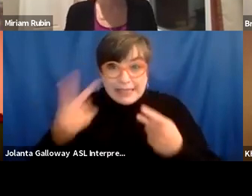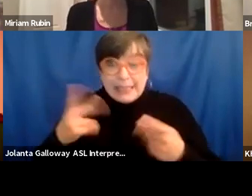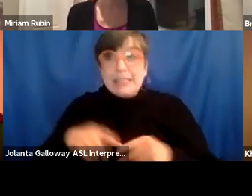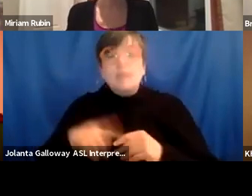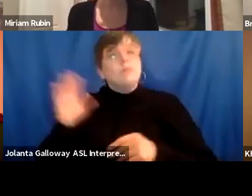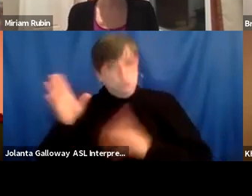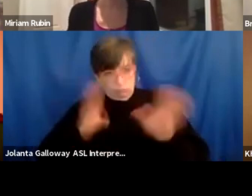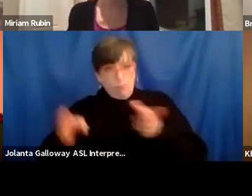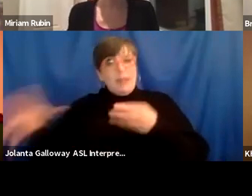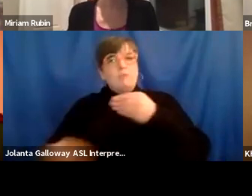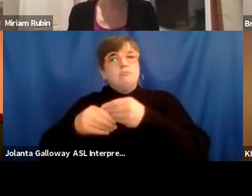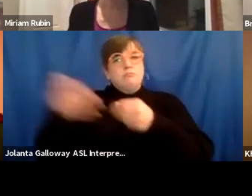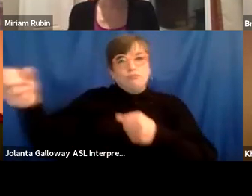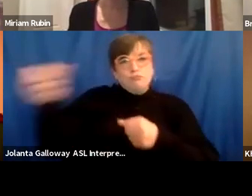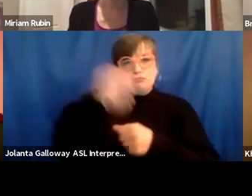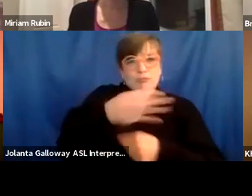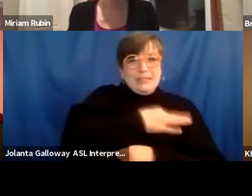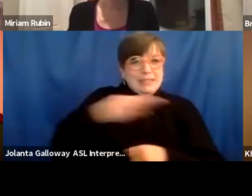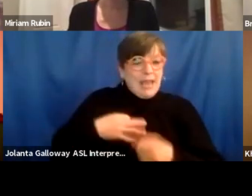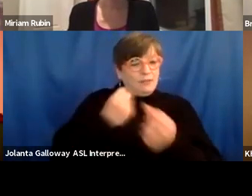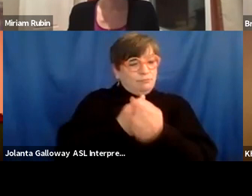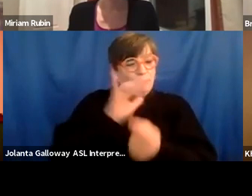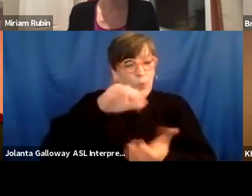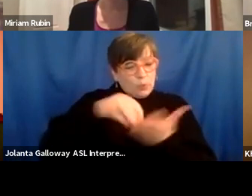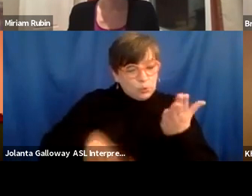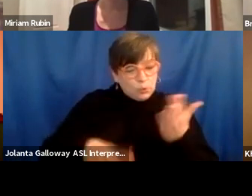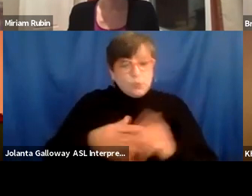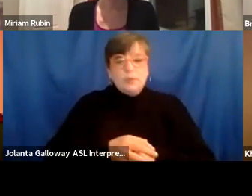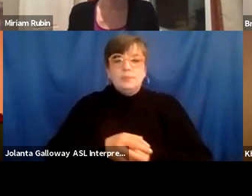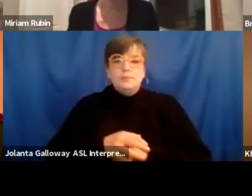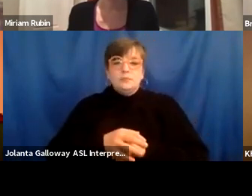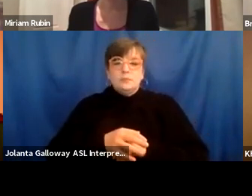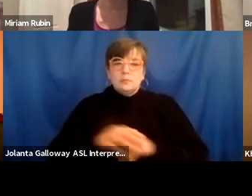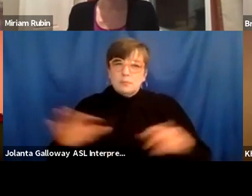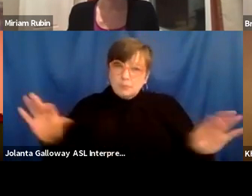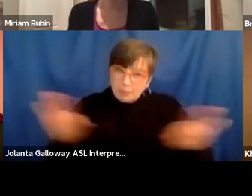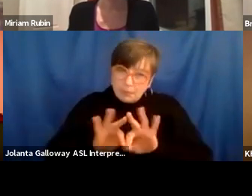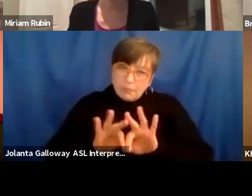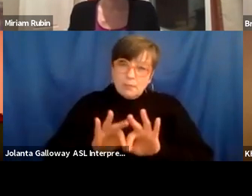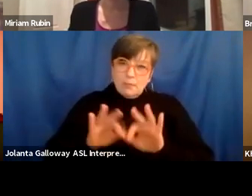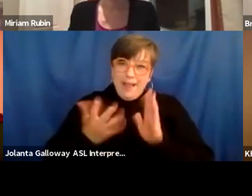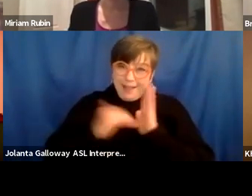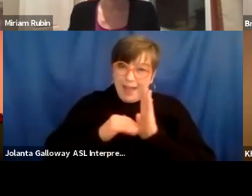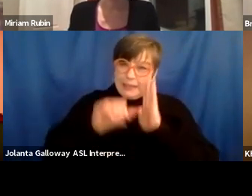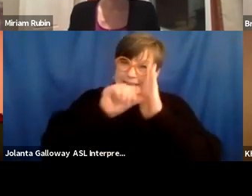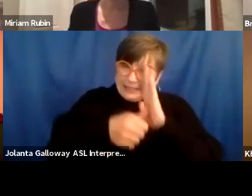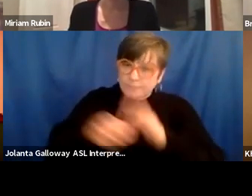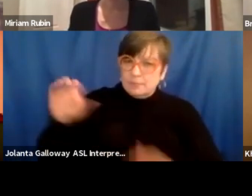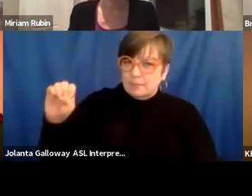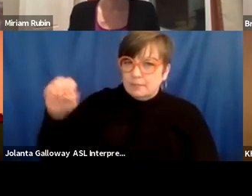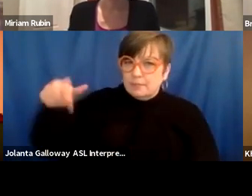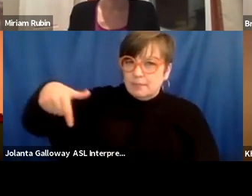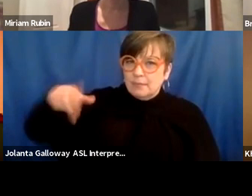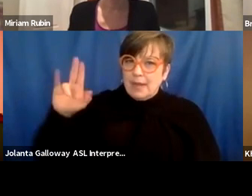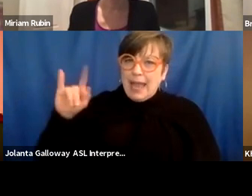that staffing to support those students, ensuring that, again, we maintain equity throughout the system and